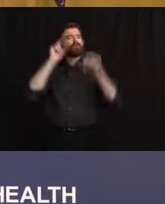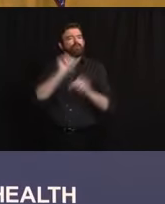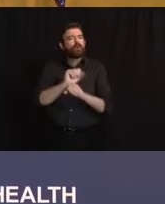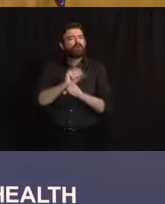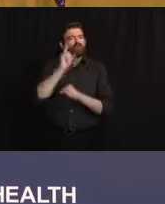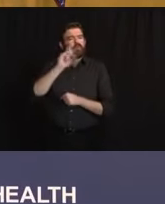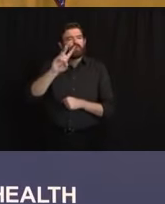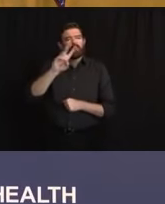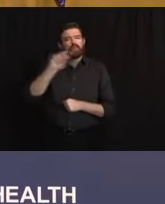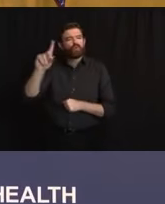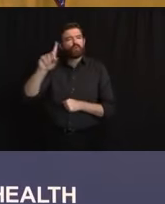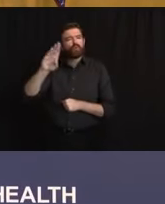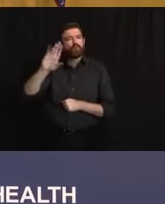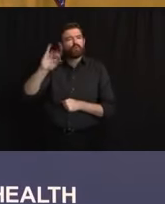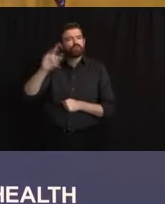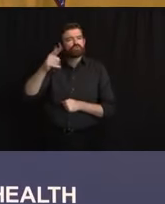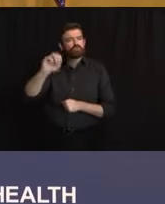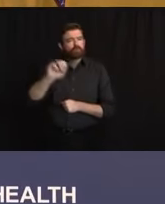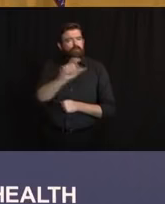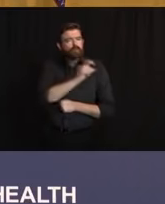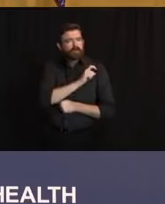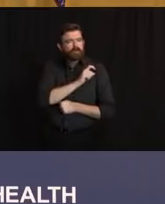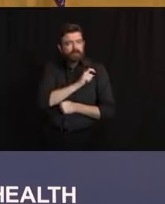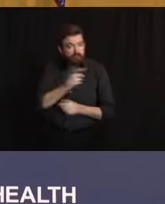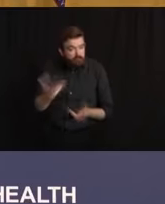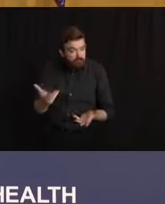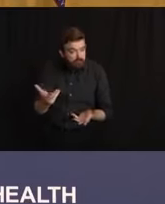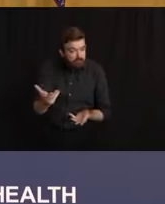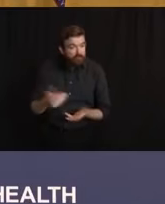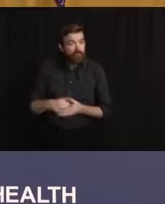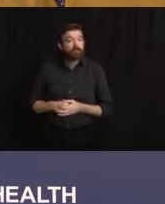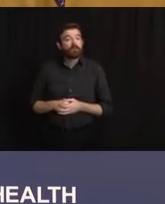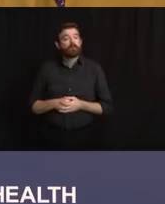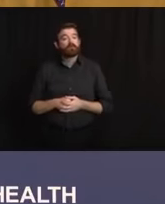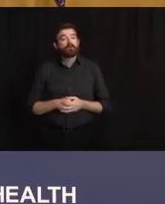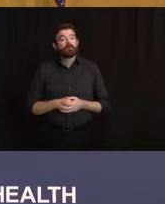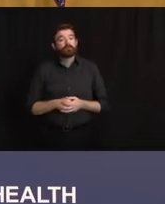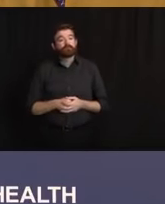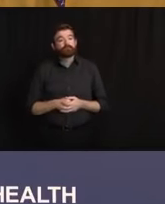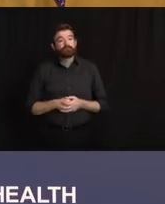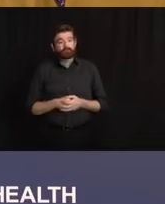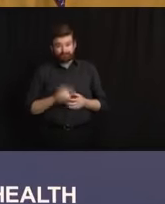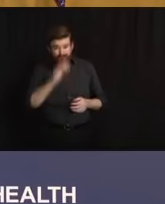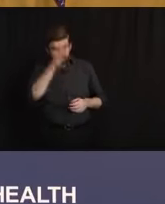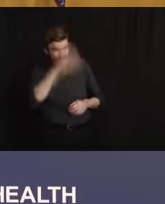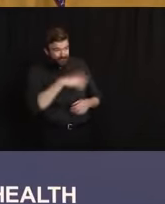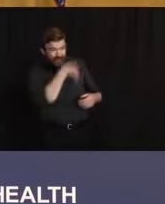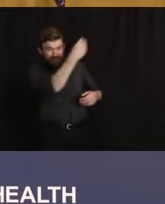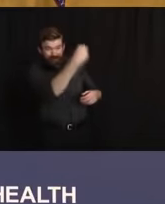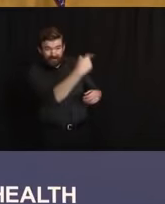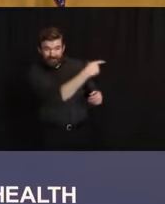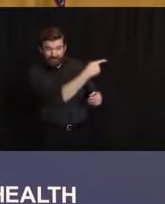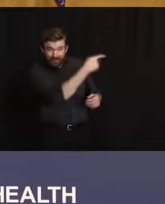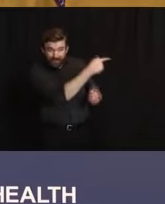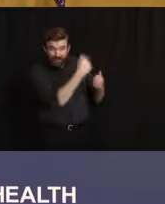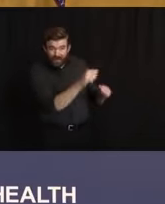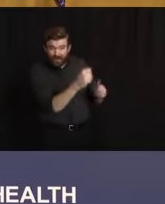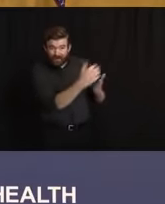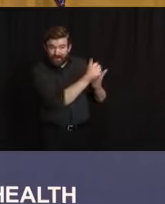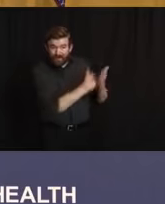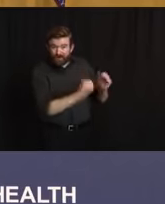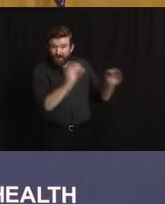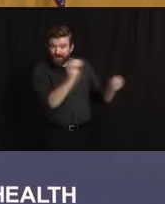guy outside looking for unemployment, can one of our folks try to get his details? Because these are almost invariably, Charlie, as I've said many times,